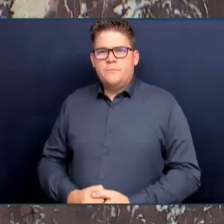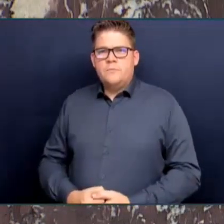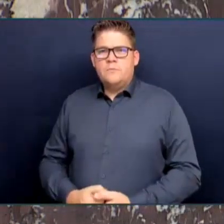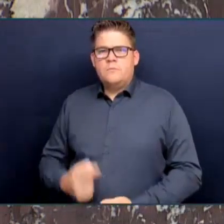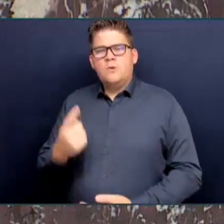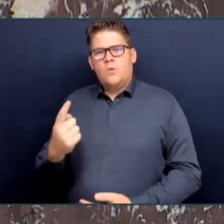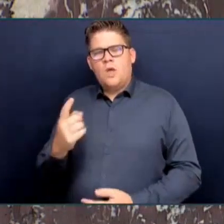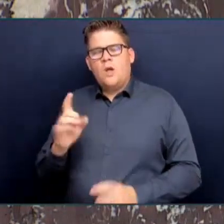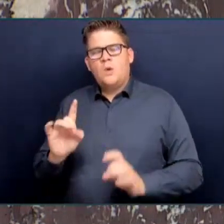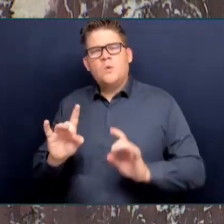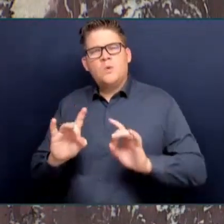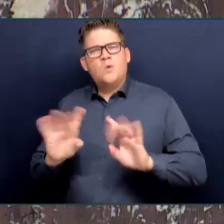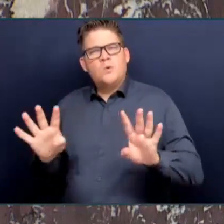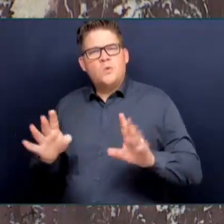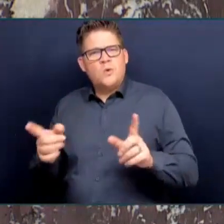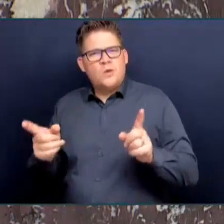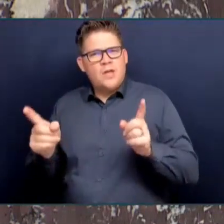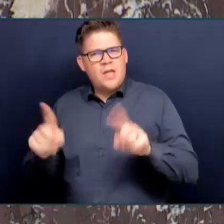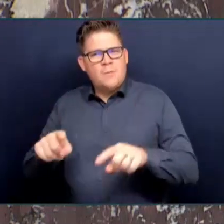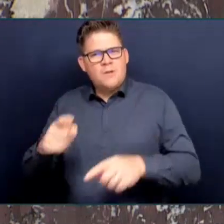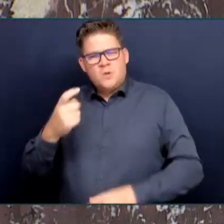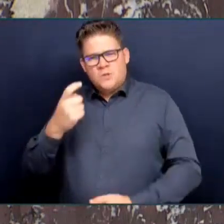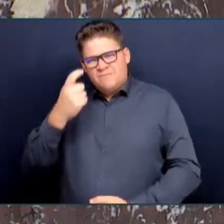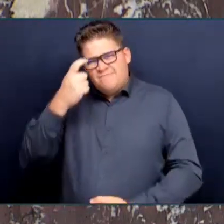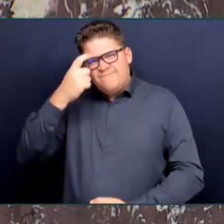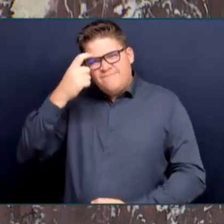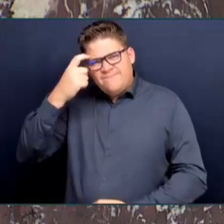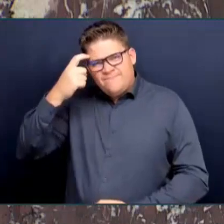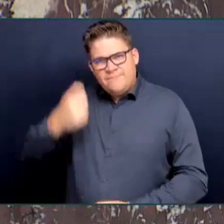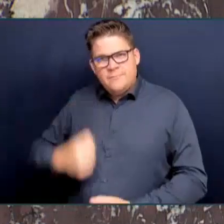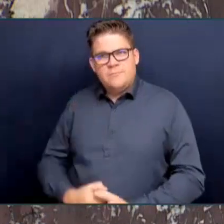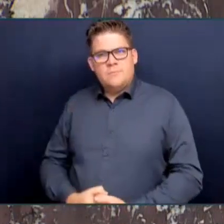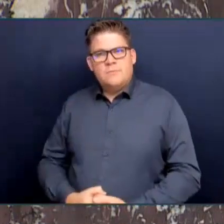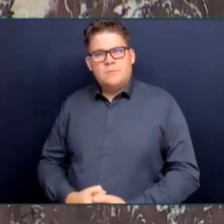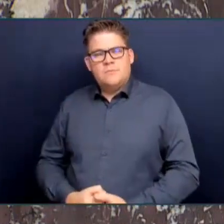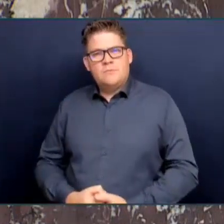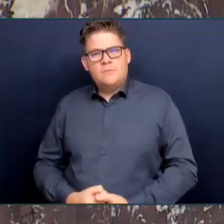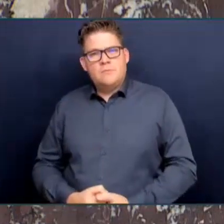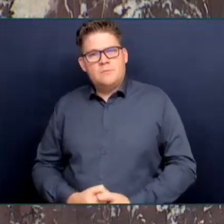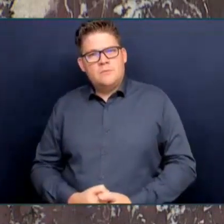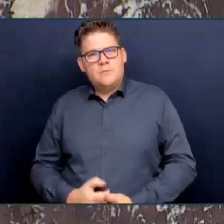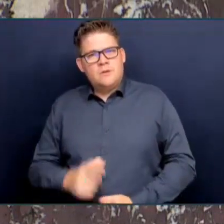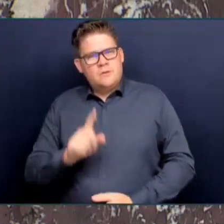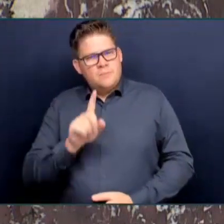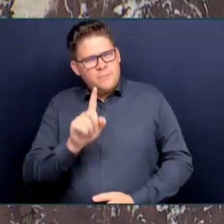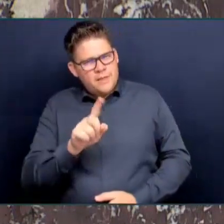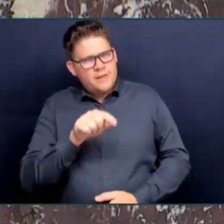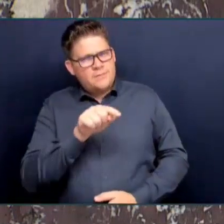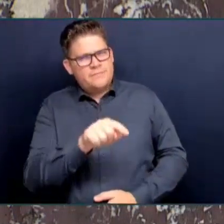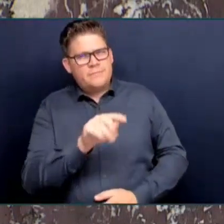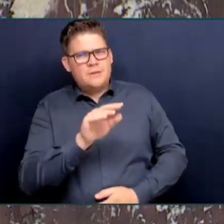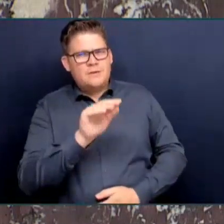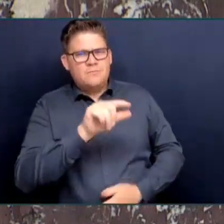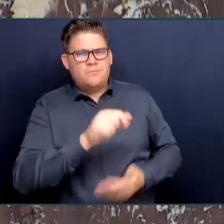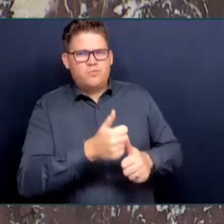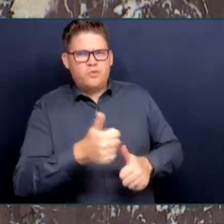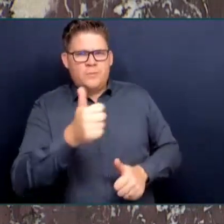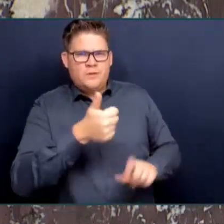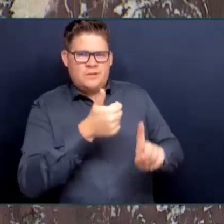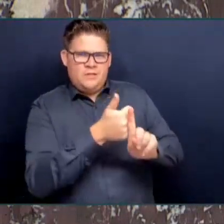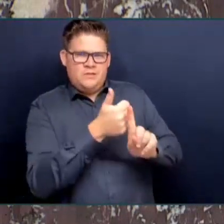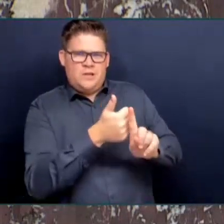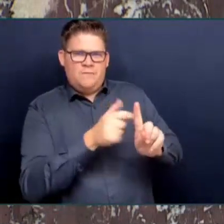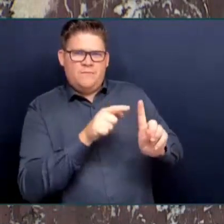his time as a militant activist with Pivot Legal fighting against police that was his most